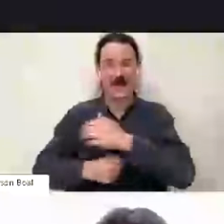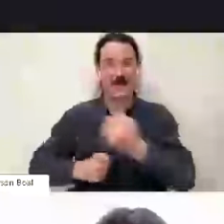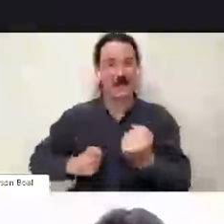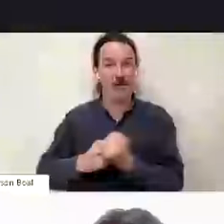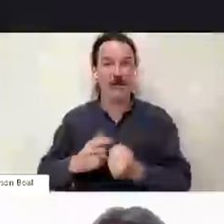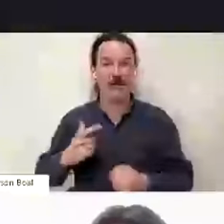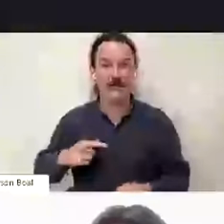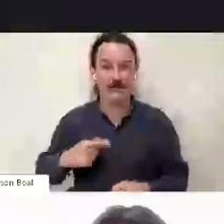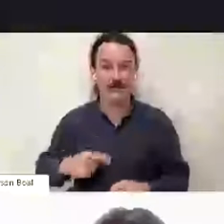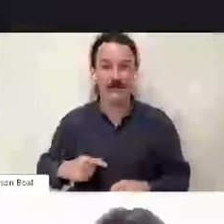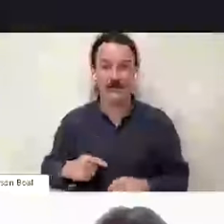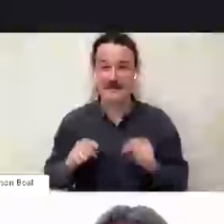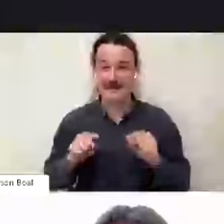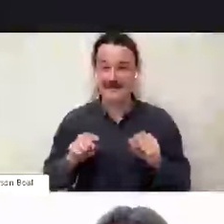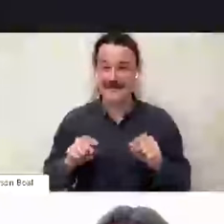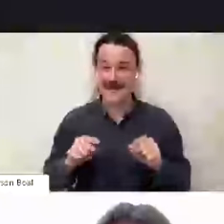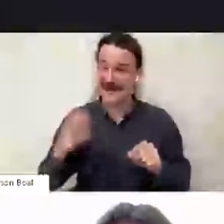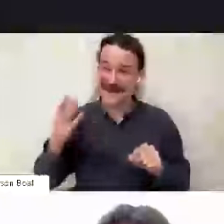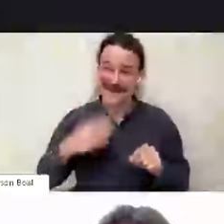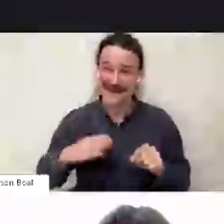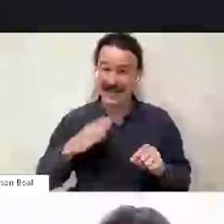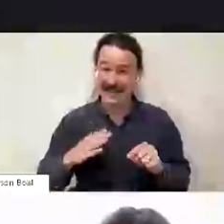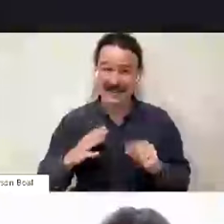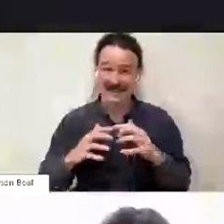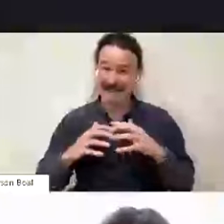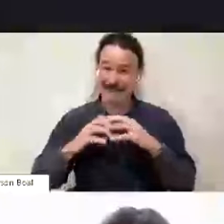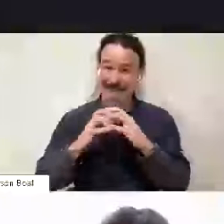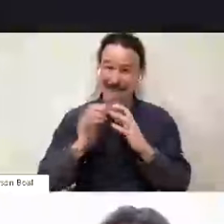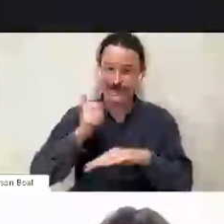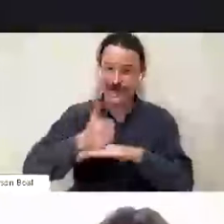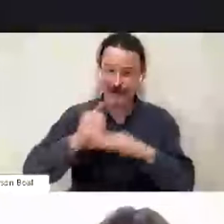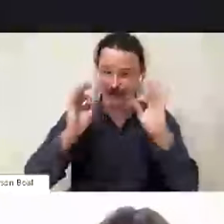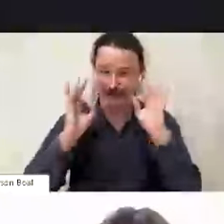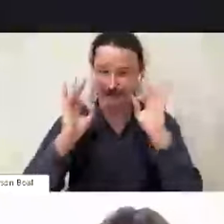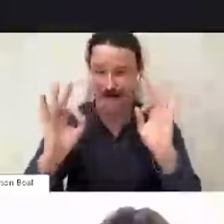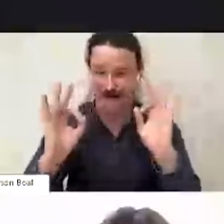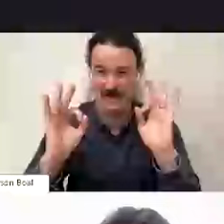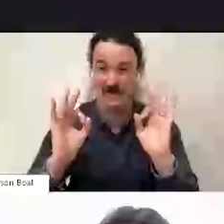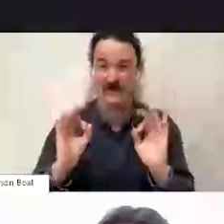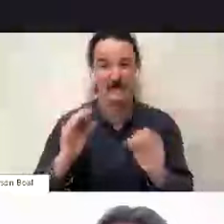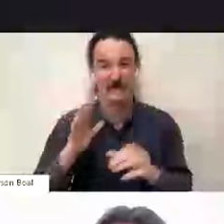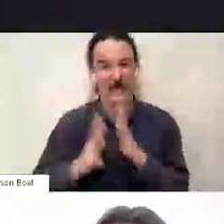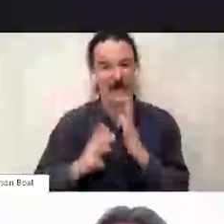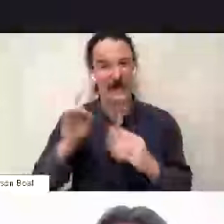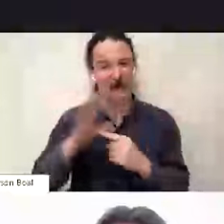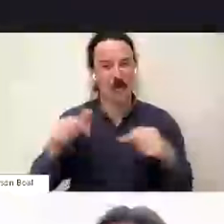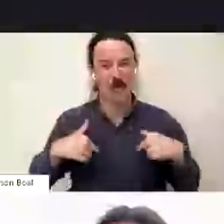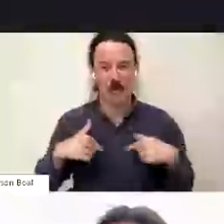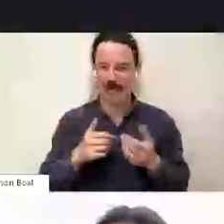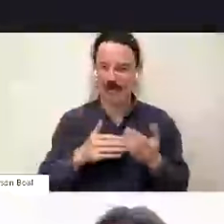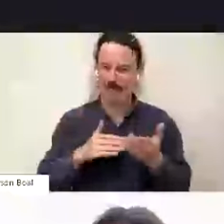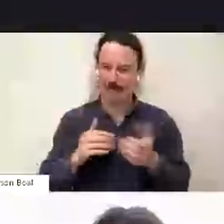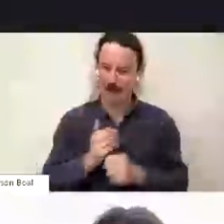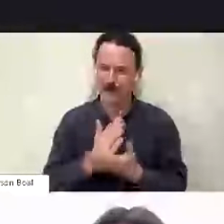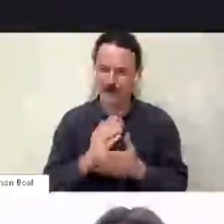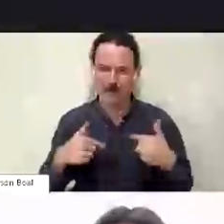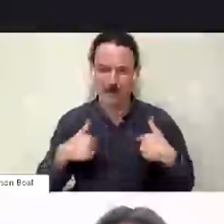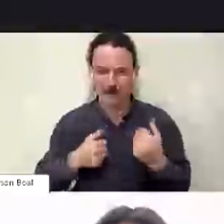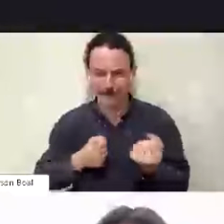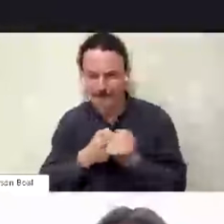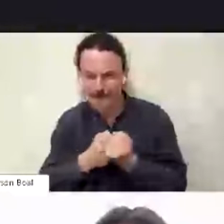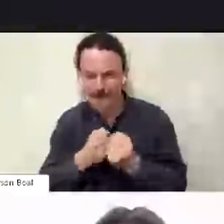to be got so right. I think it's really important that we get across it. yeah, 100%. And that is